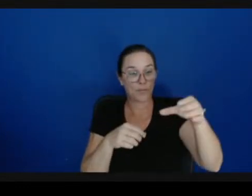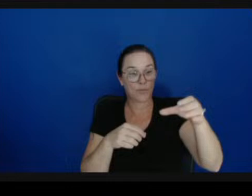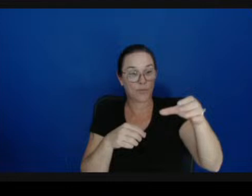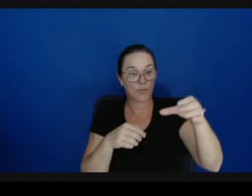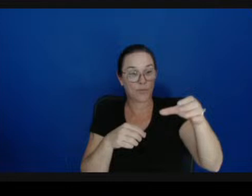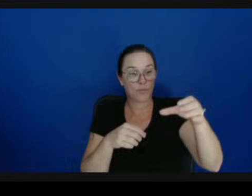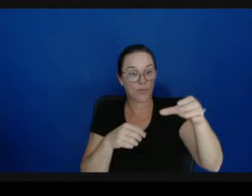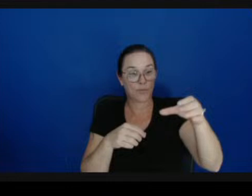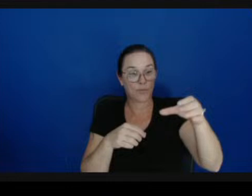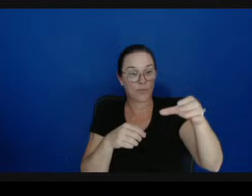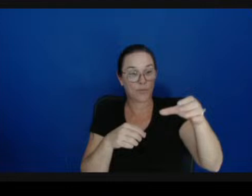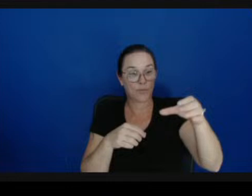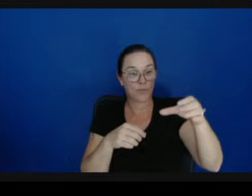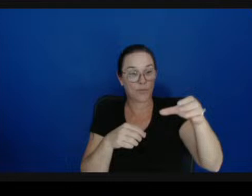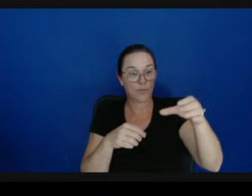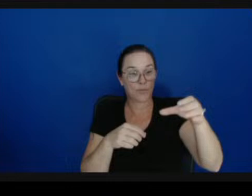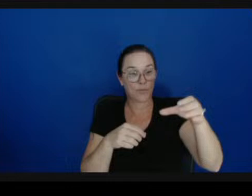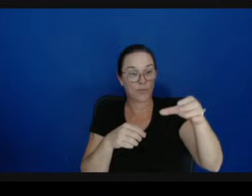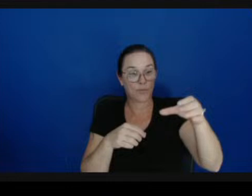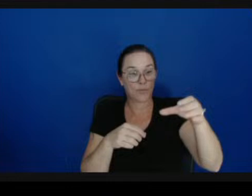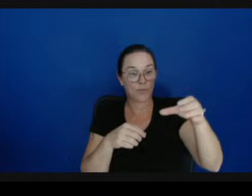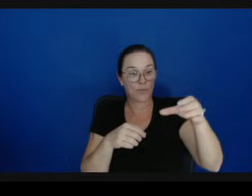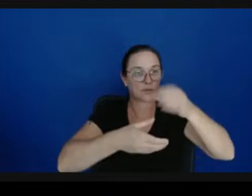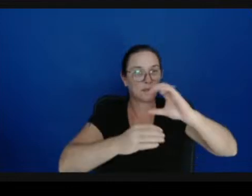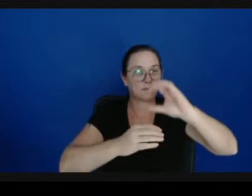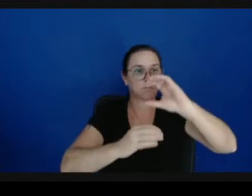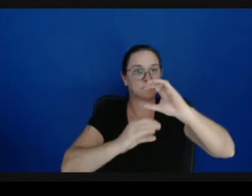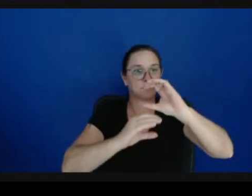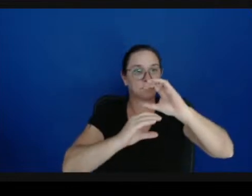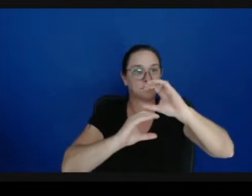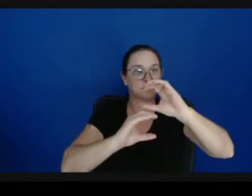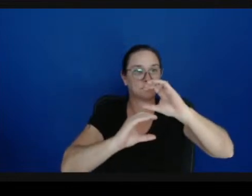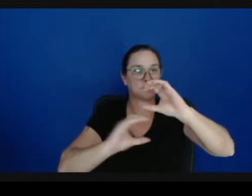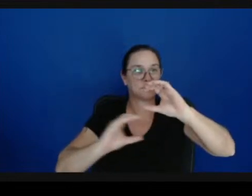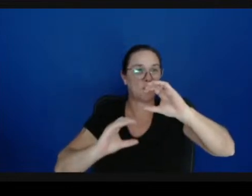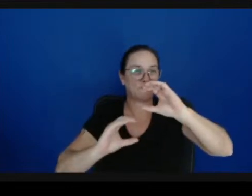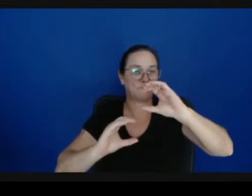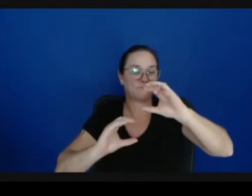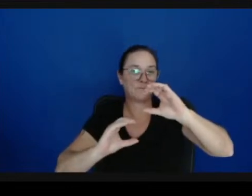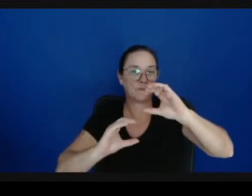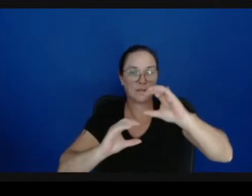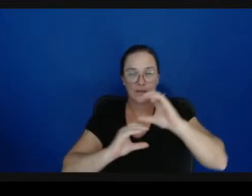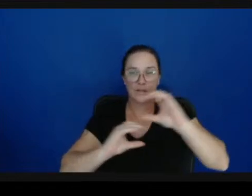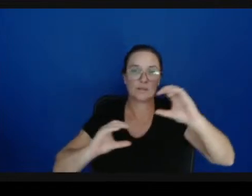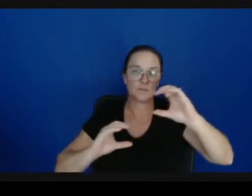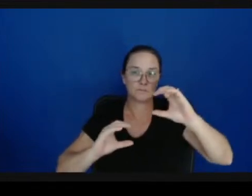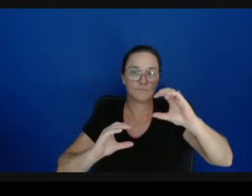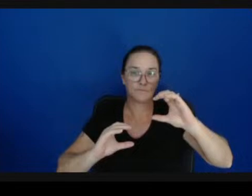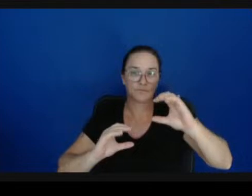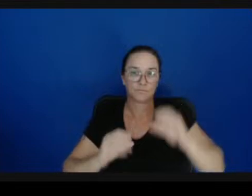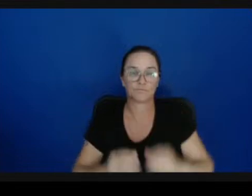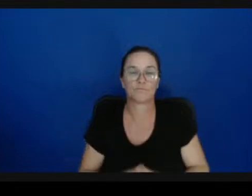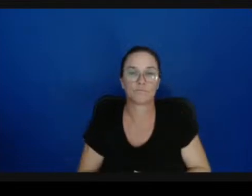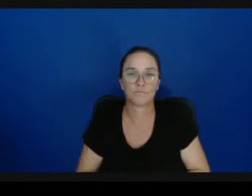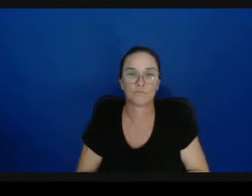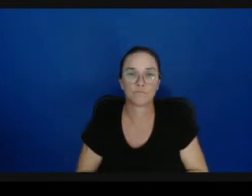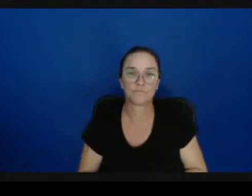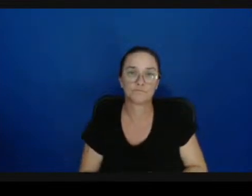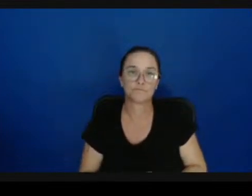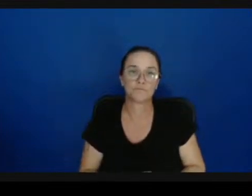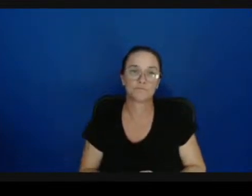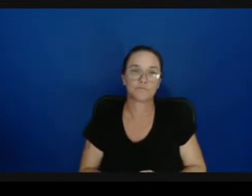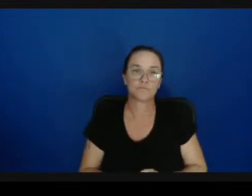caldera, and the South Caldera Reservoir is on the south edge of the caldera, as it's so named,